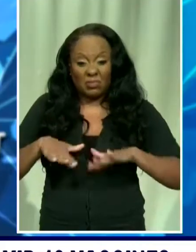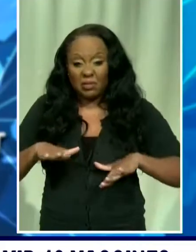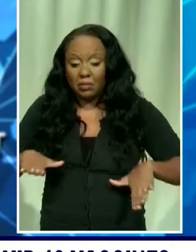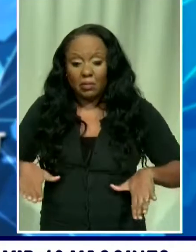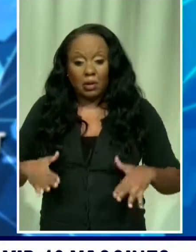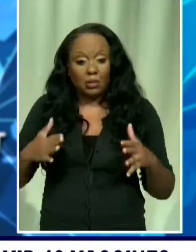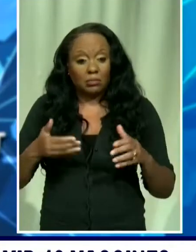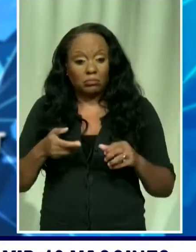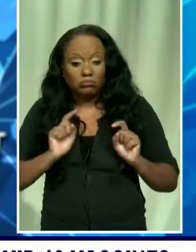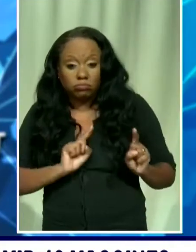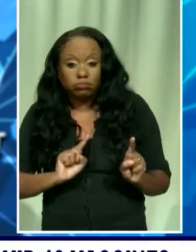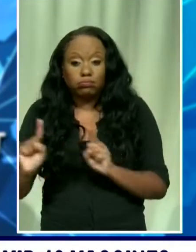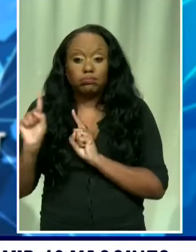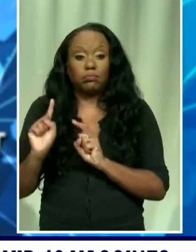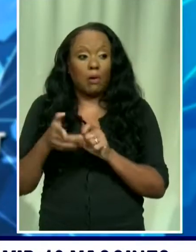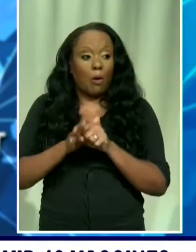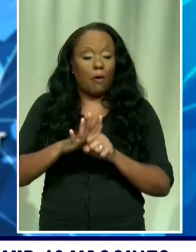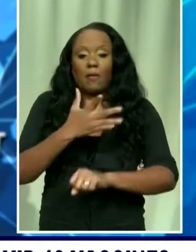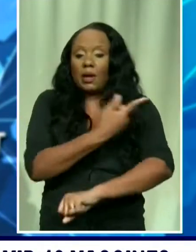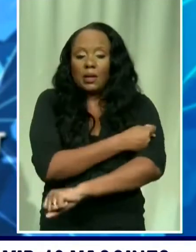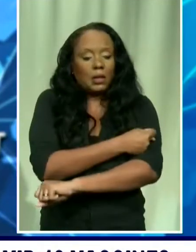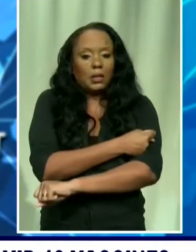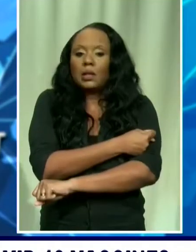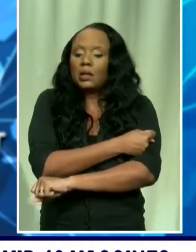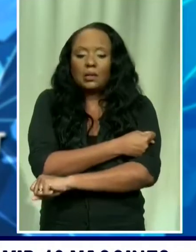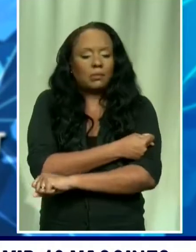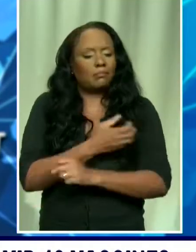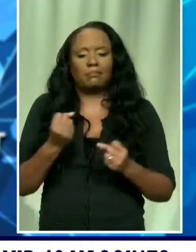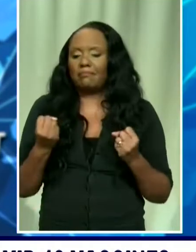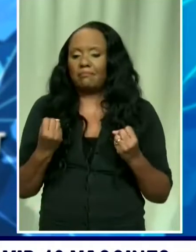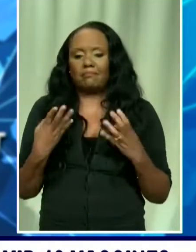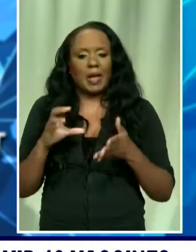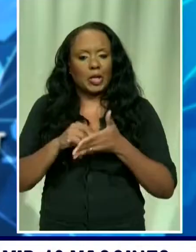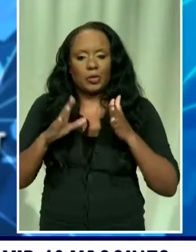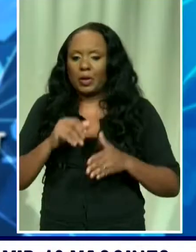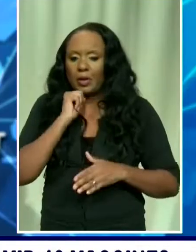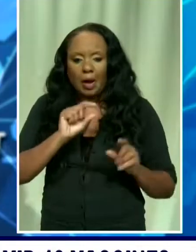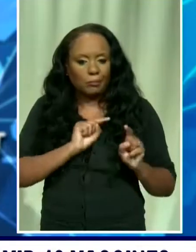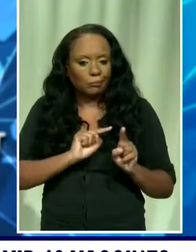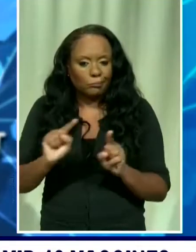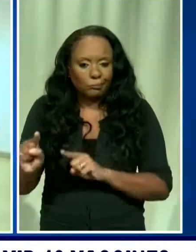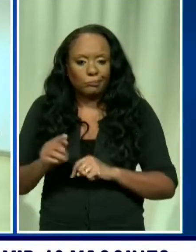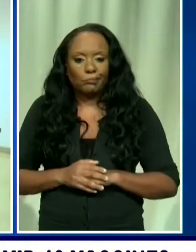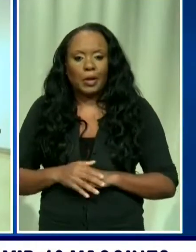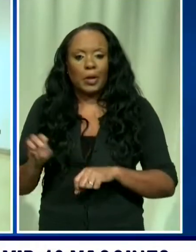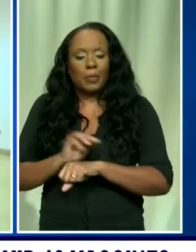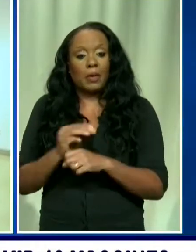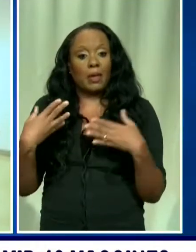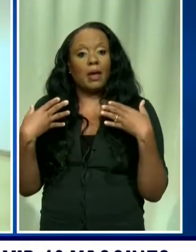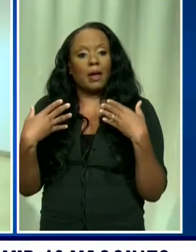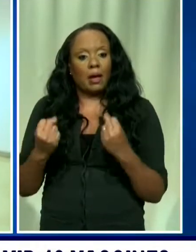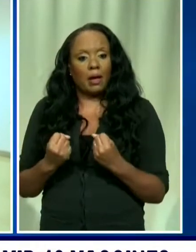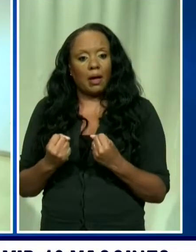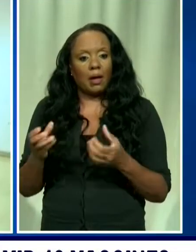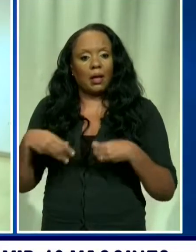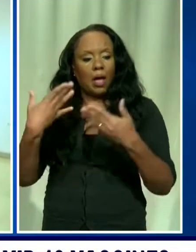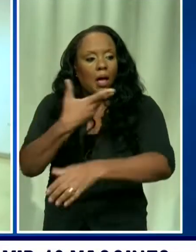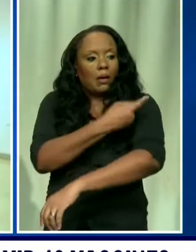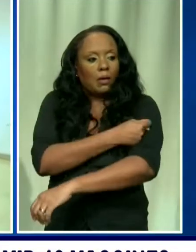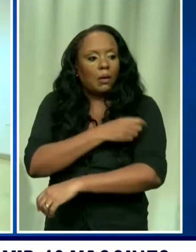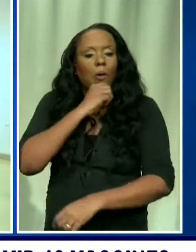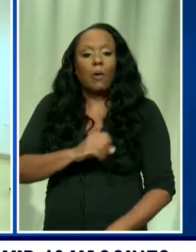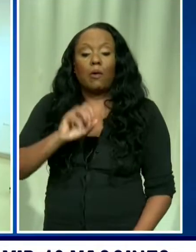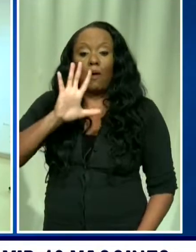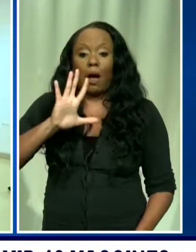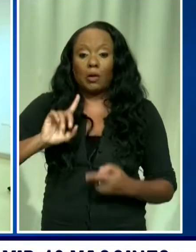the Pfizer COVID-19 pediatric vaccines. The Ministry of Health began administering the vaccines to children ages 5 to 11